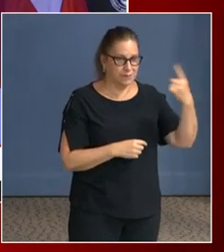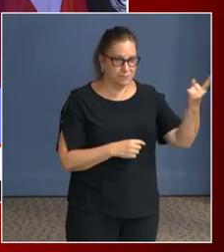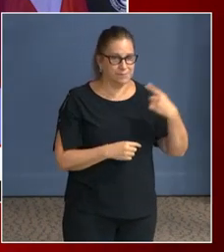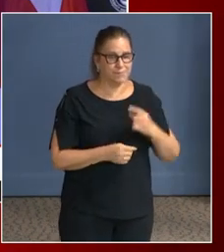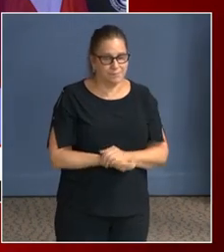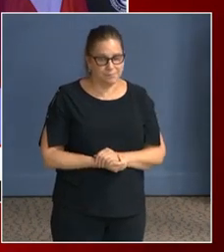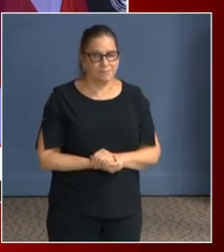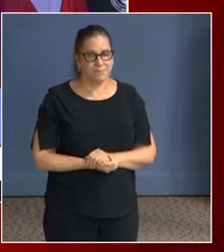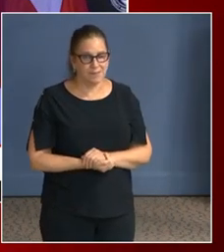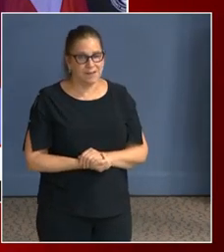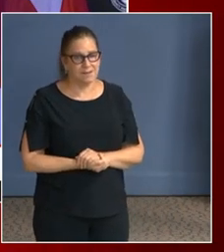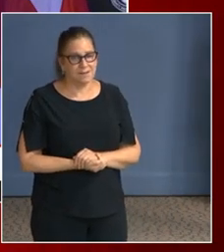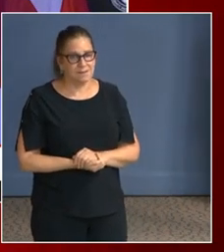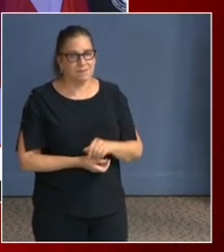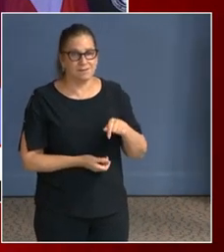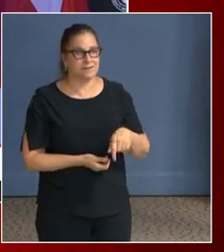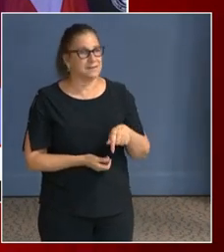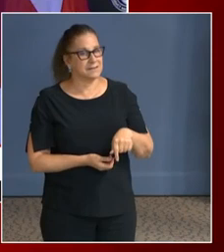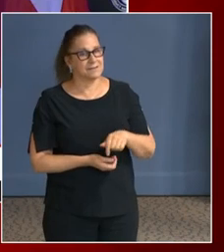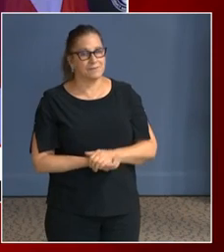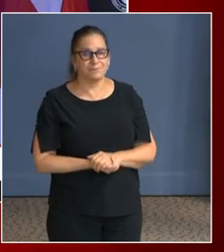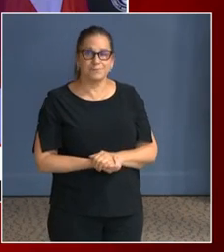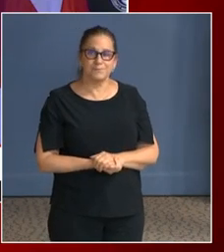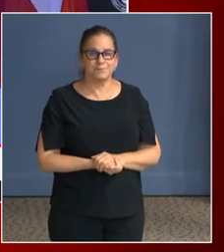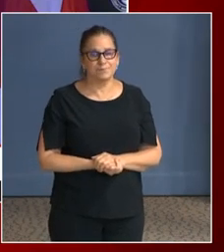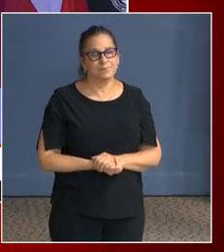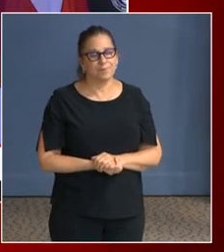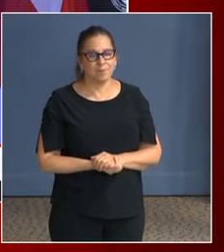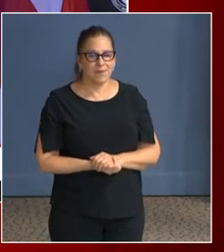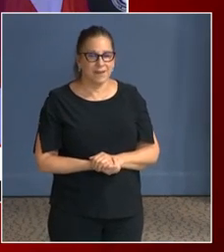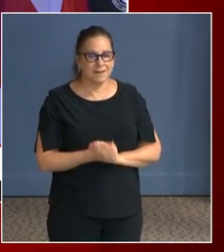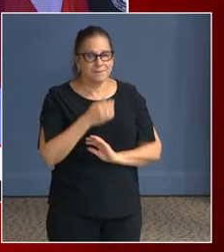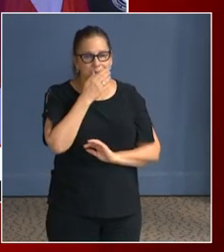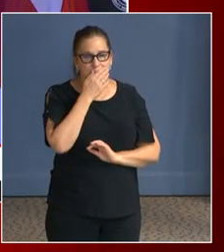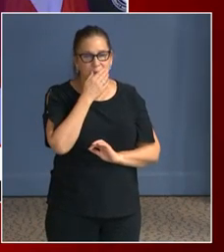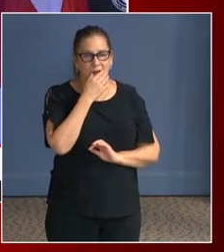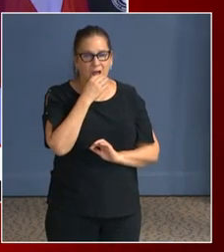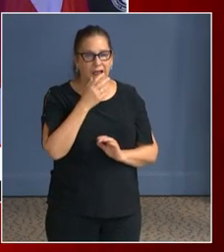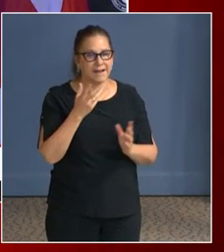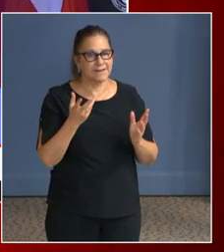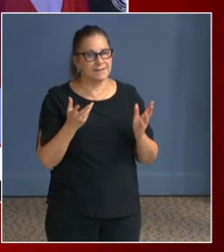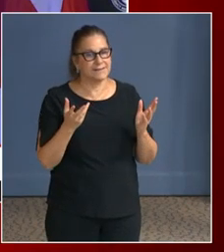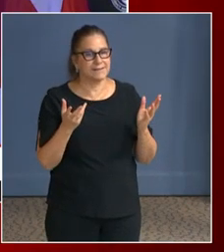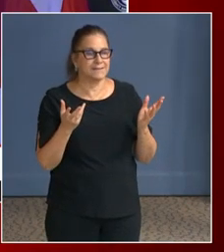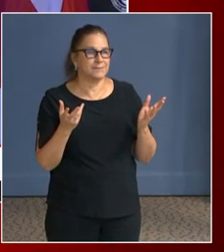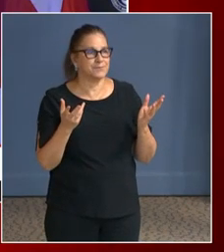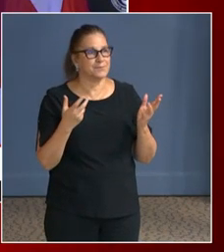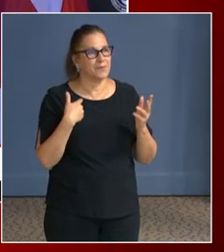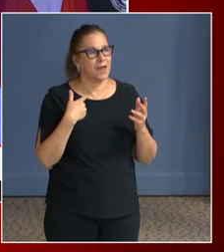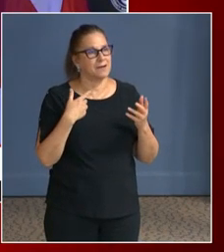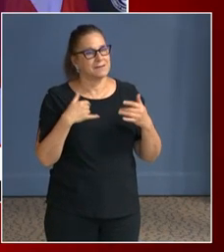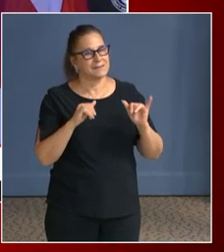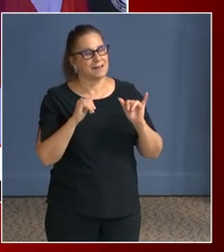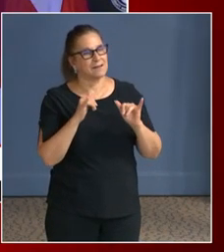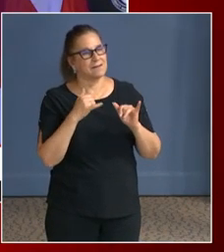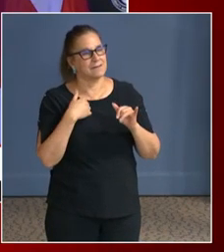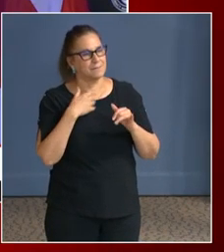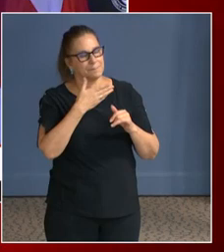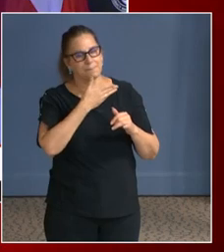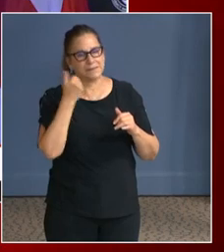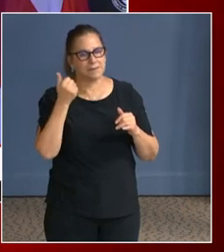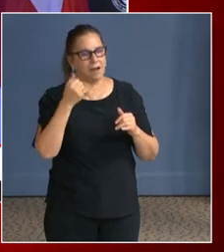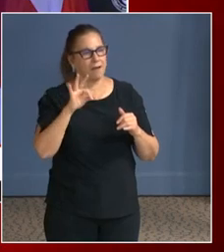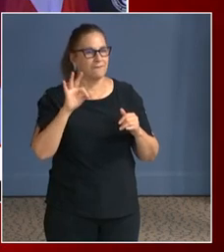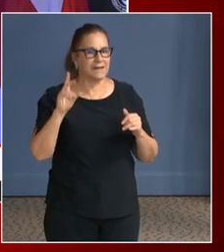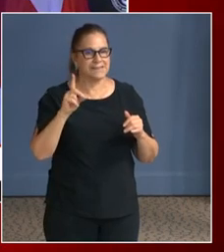that this is in keeping with the best CDC and Department of Health guidance, but